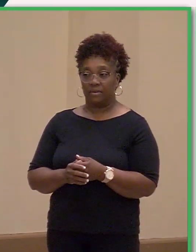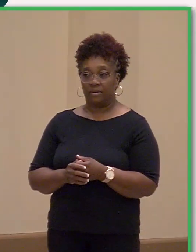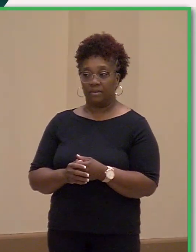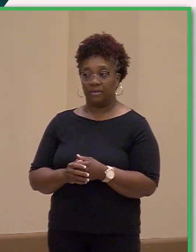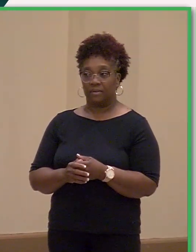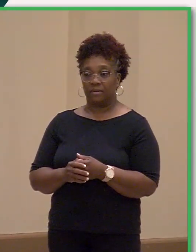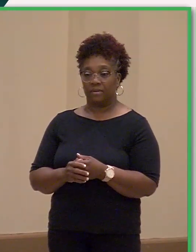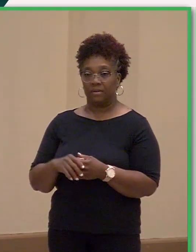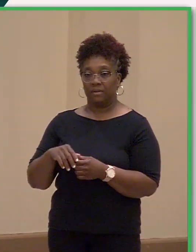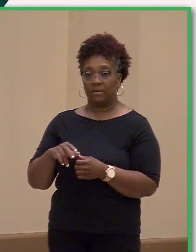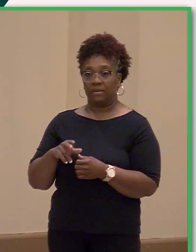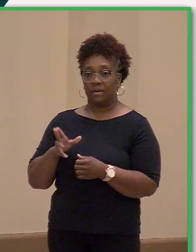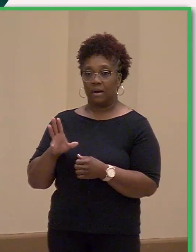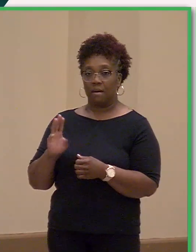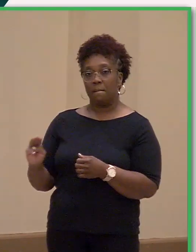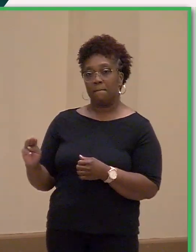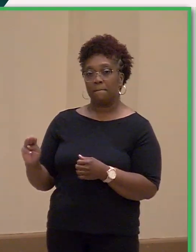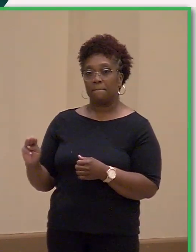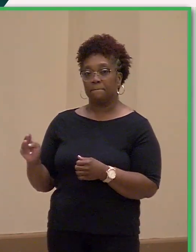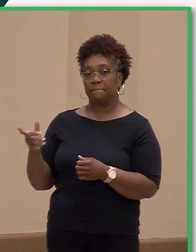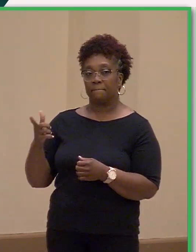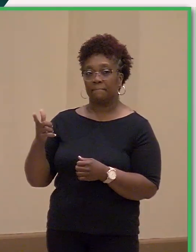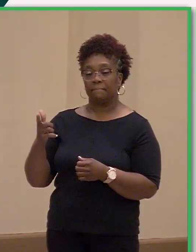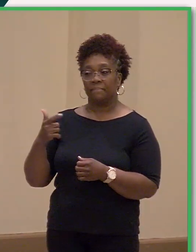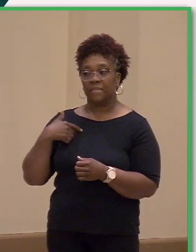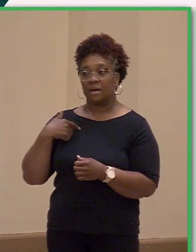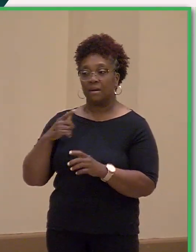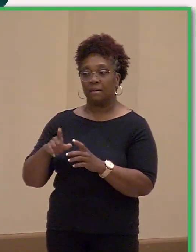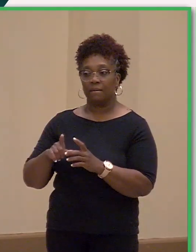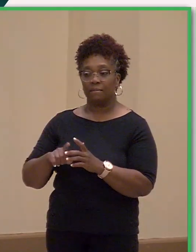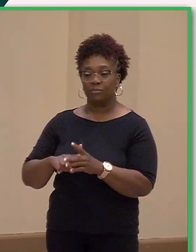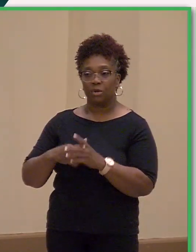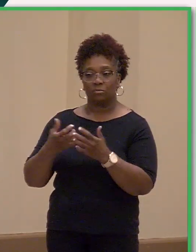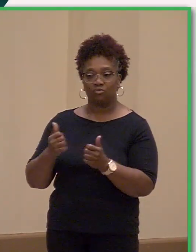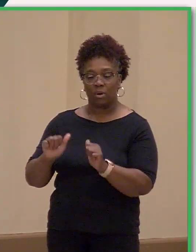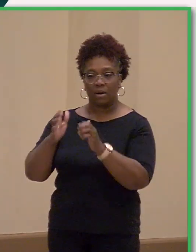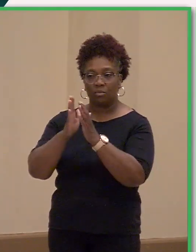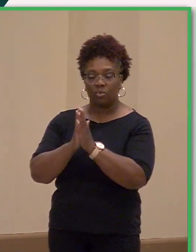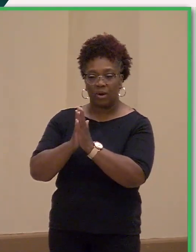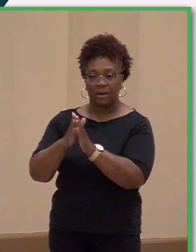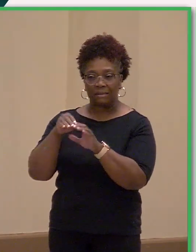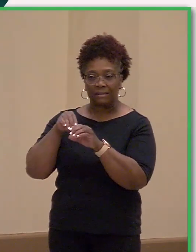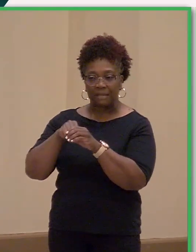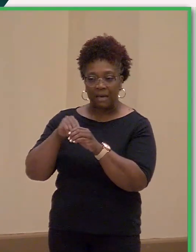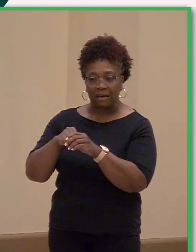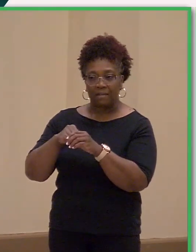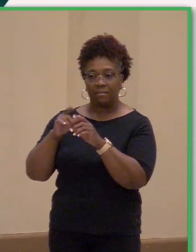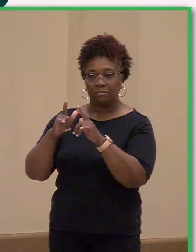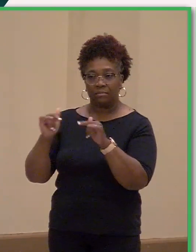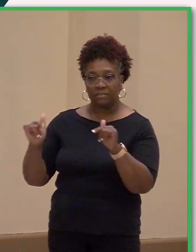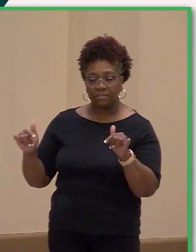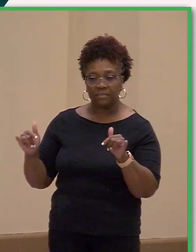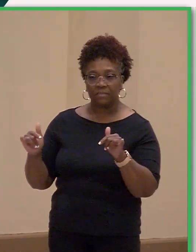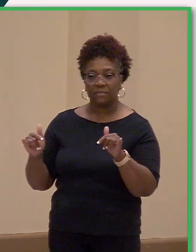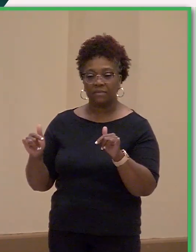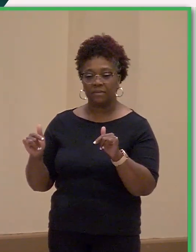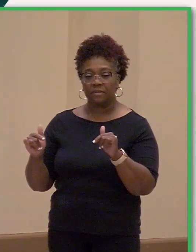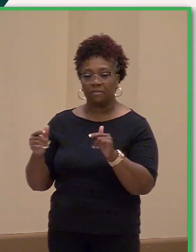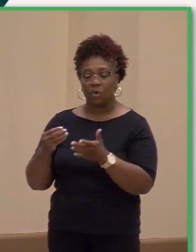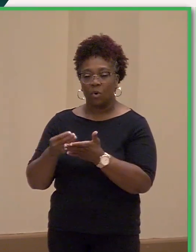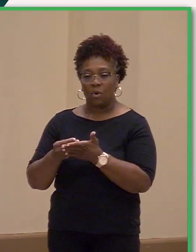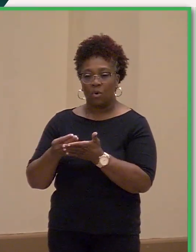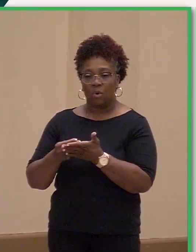313-444-9114. So I am embarking and trying and praying and saving and everything to get a handicap accessible